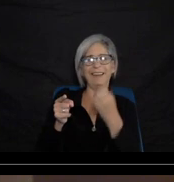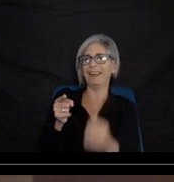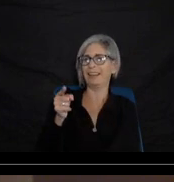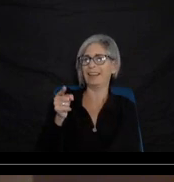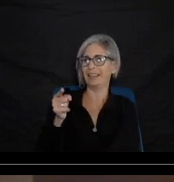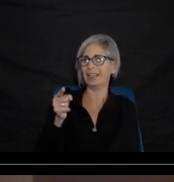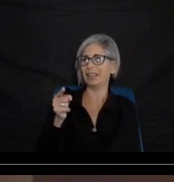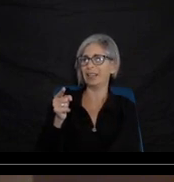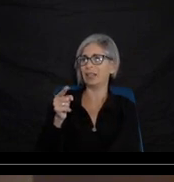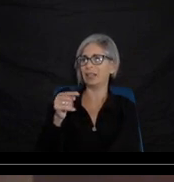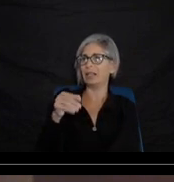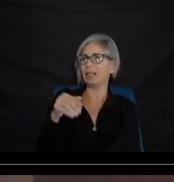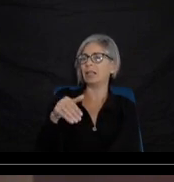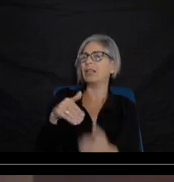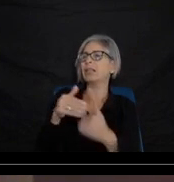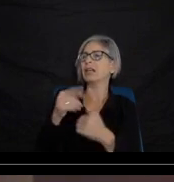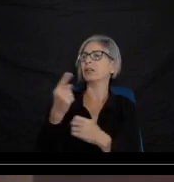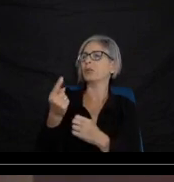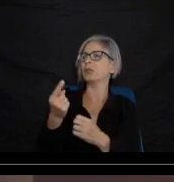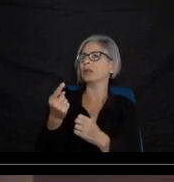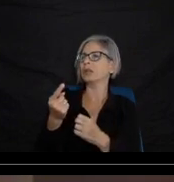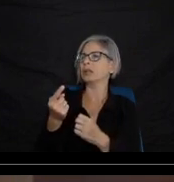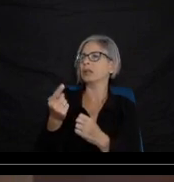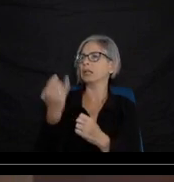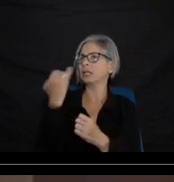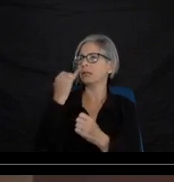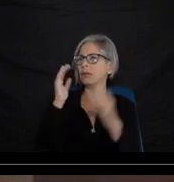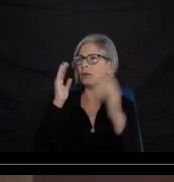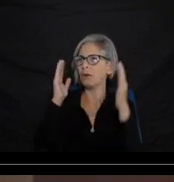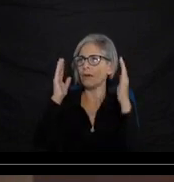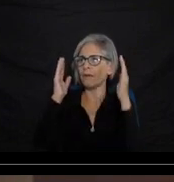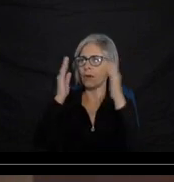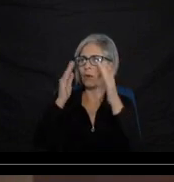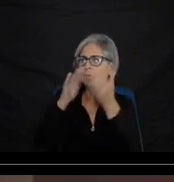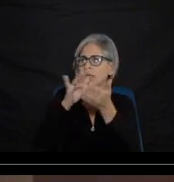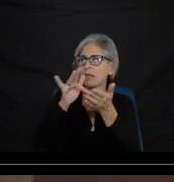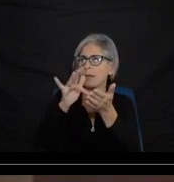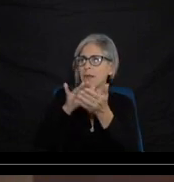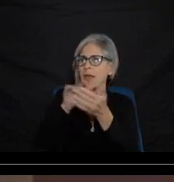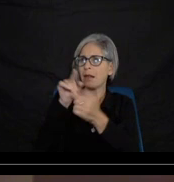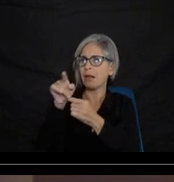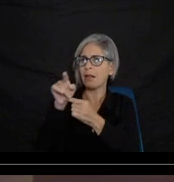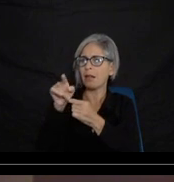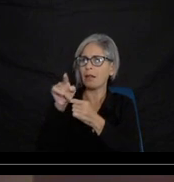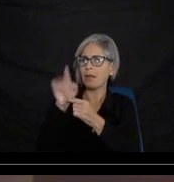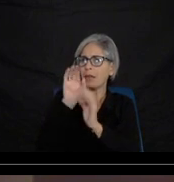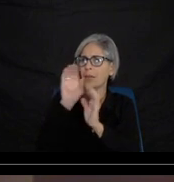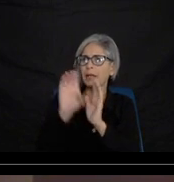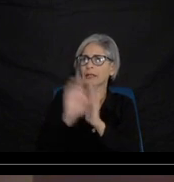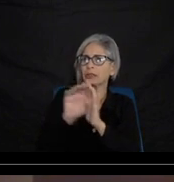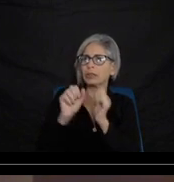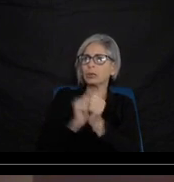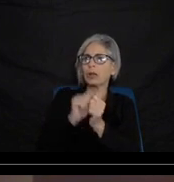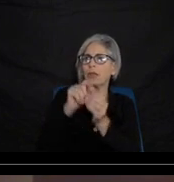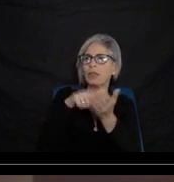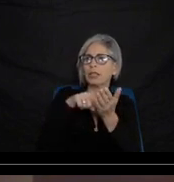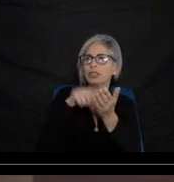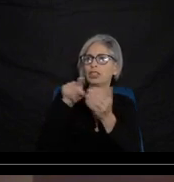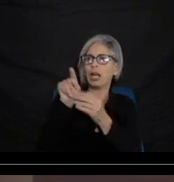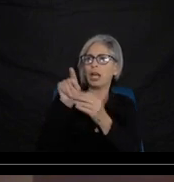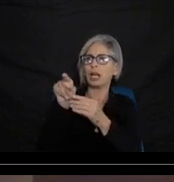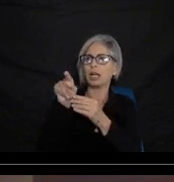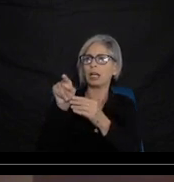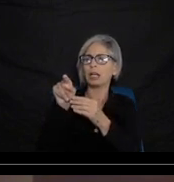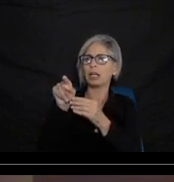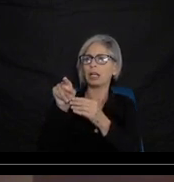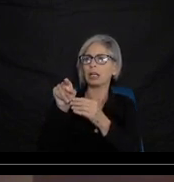scroll to the next one. So if you focus on the middle panel, the picture with the check, that's our